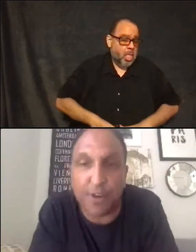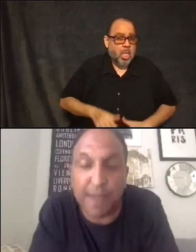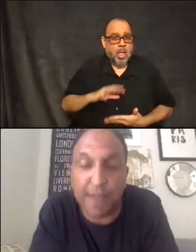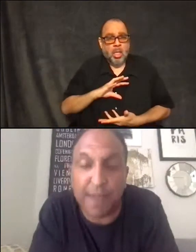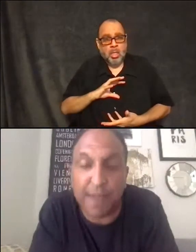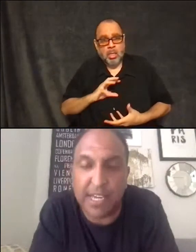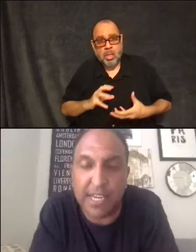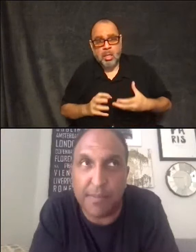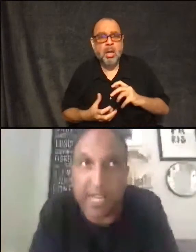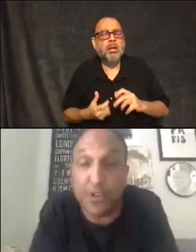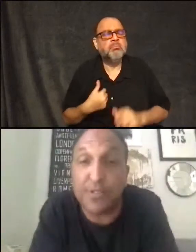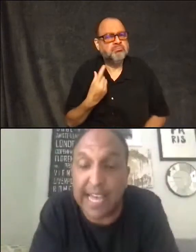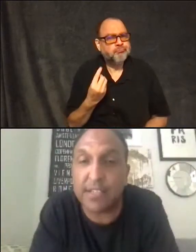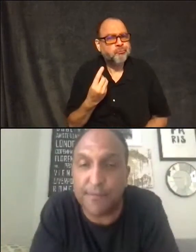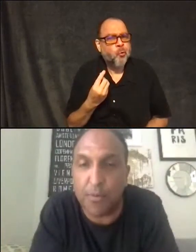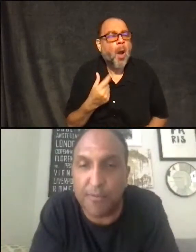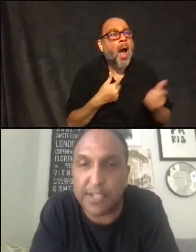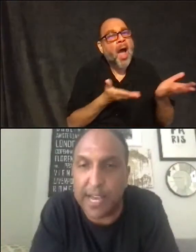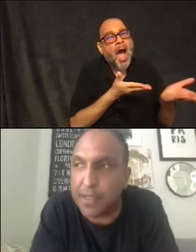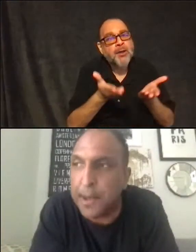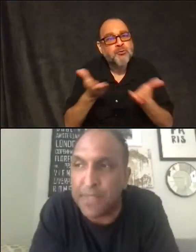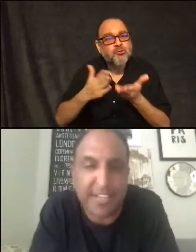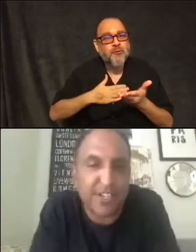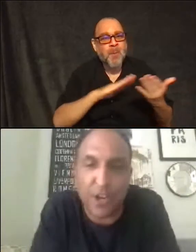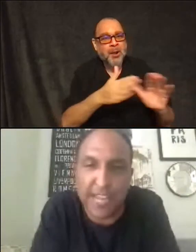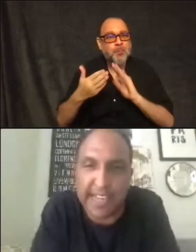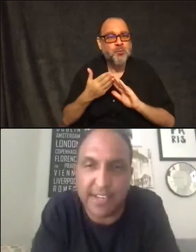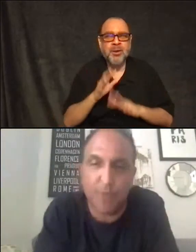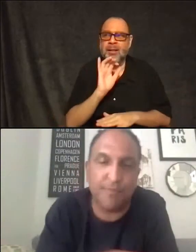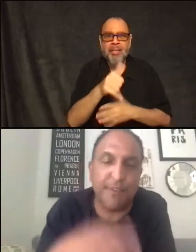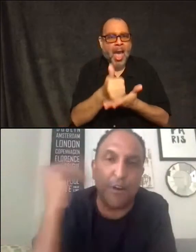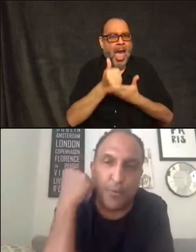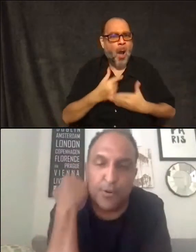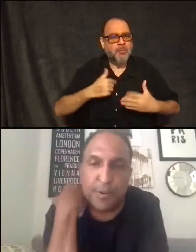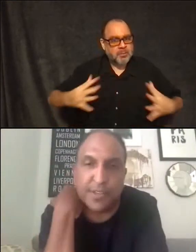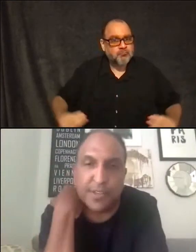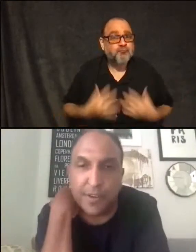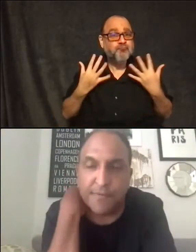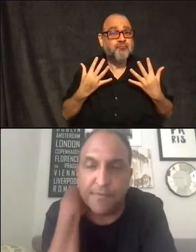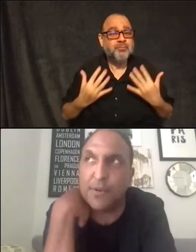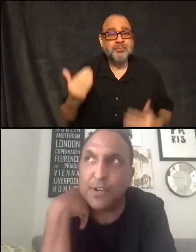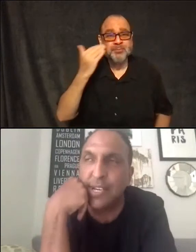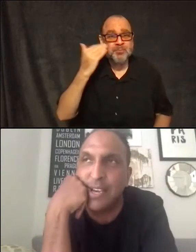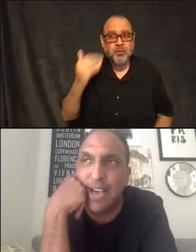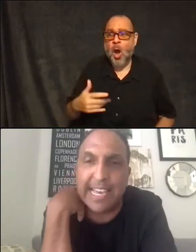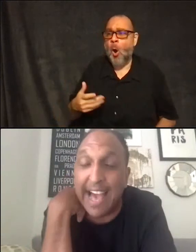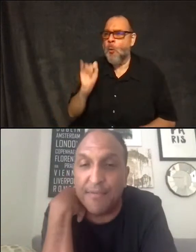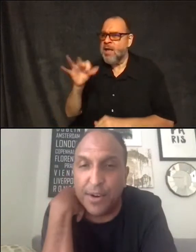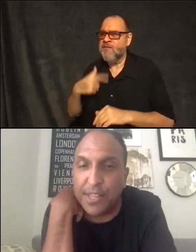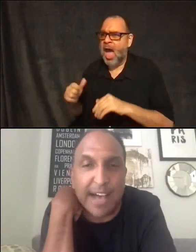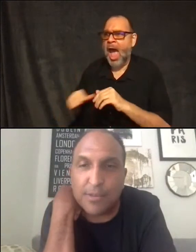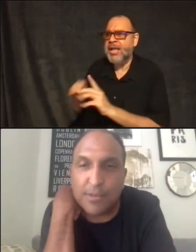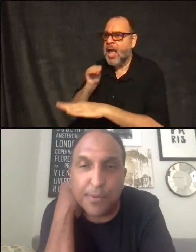my community and use that as a form of mental health, I just know that I can, fire up a room, and with 2.4 million followers, I can